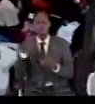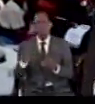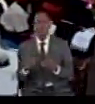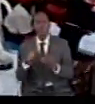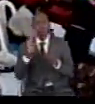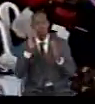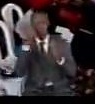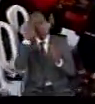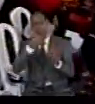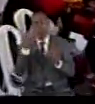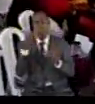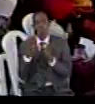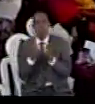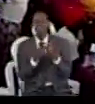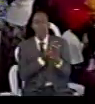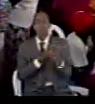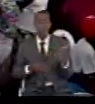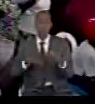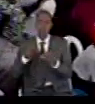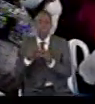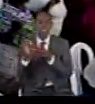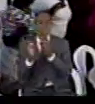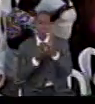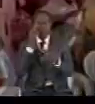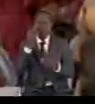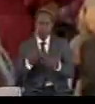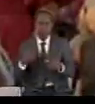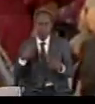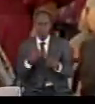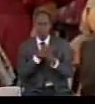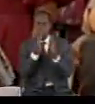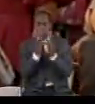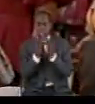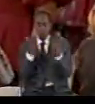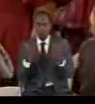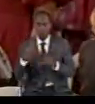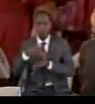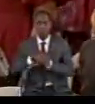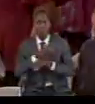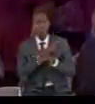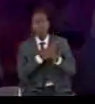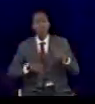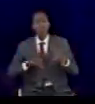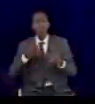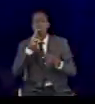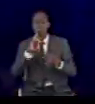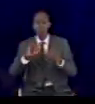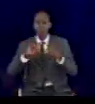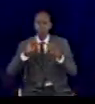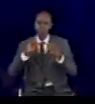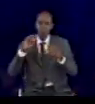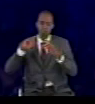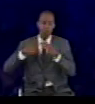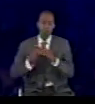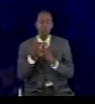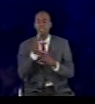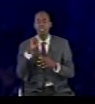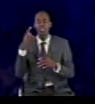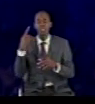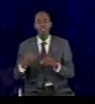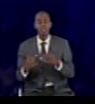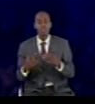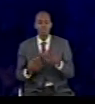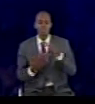christ in jesus name we pray tonight the lord is light in the flame of the gospel and he's bringing